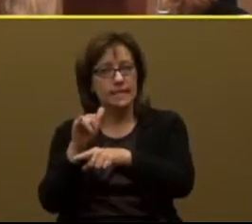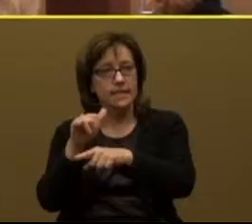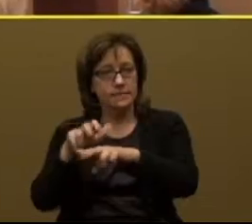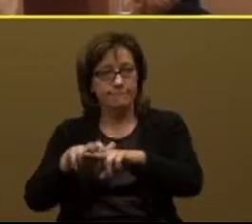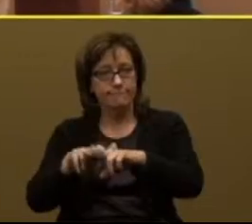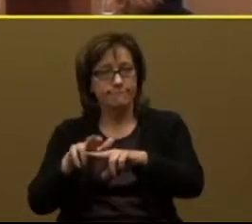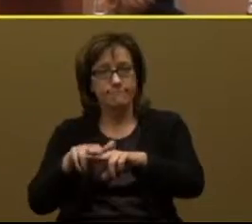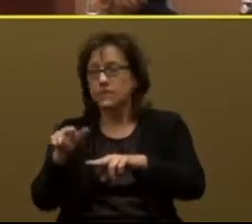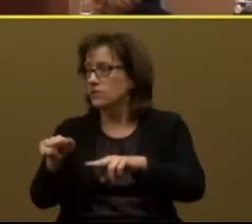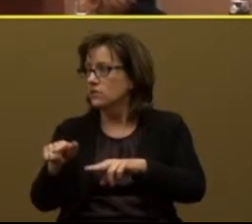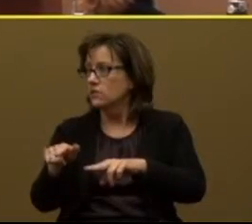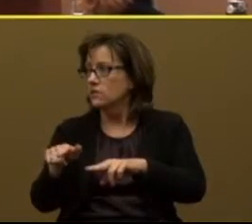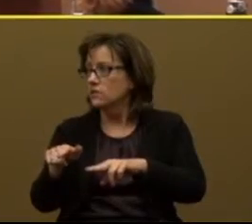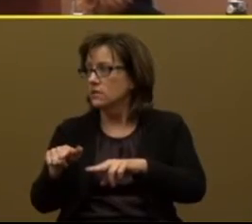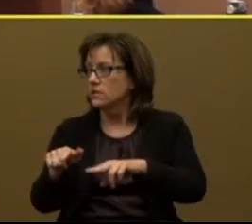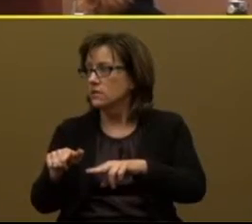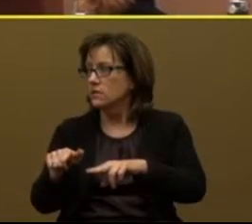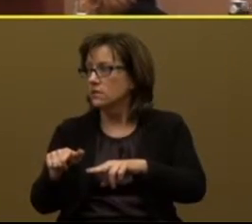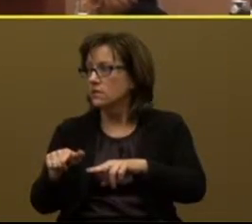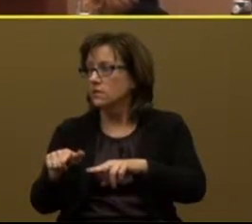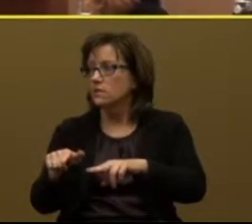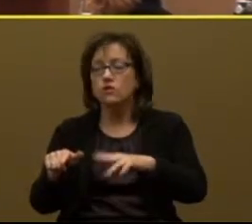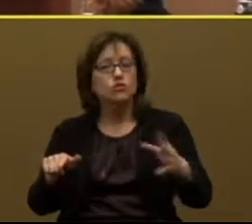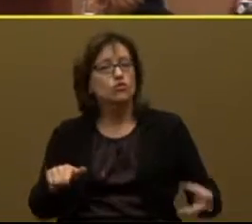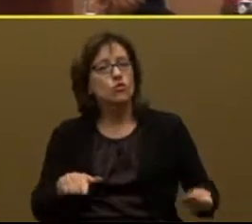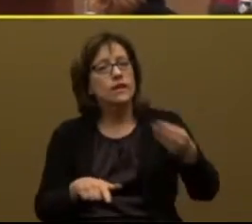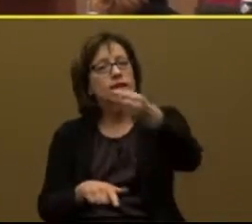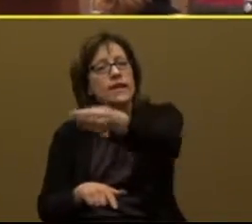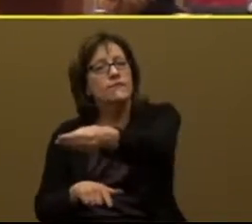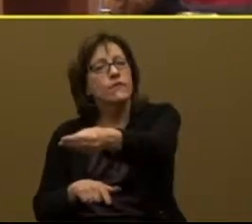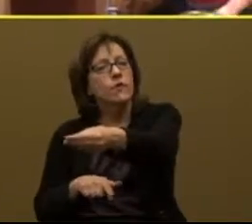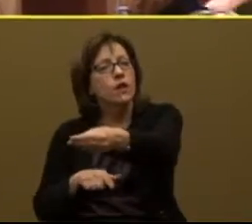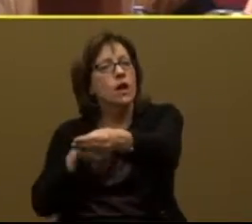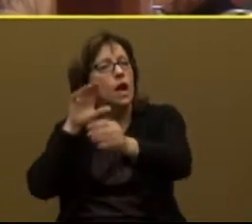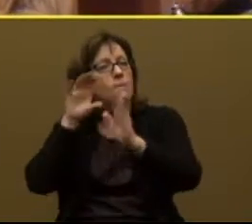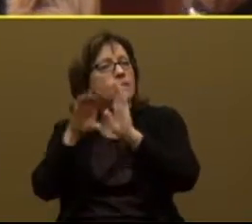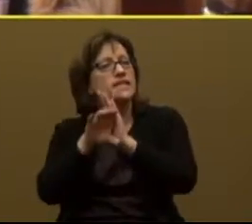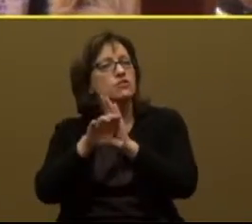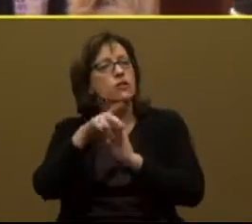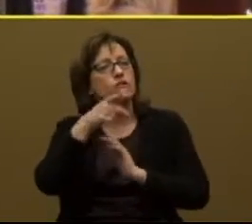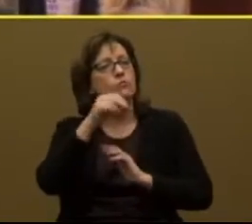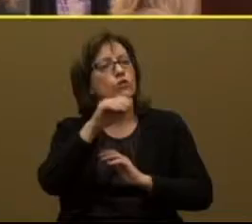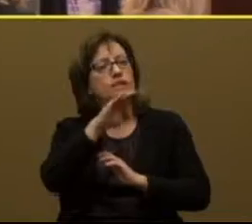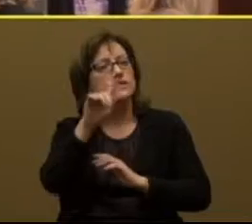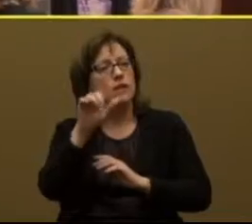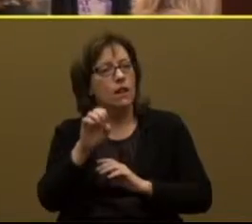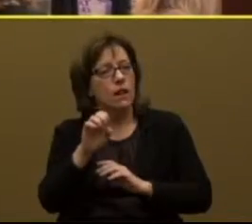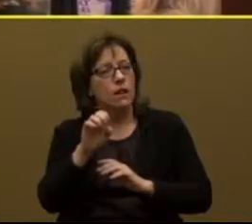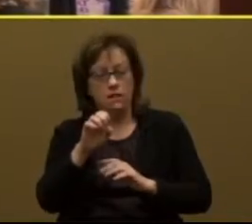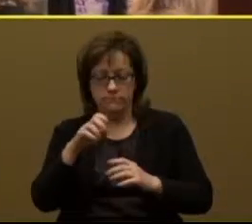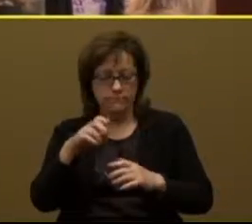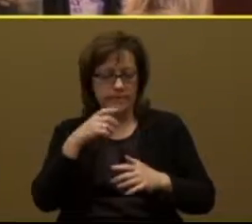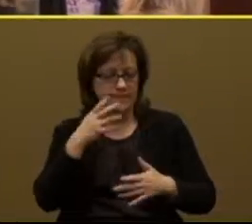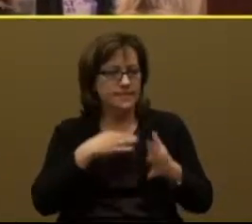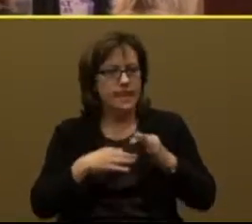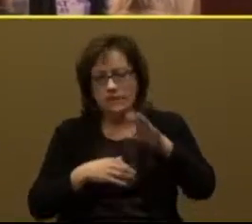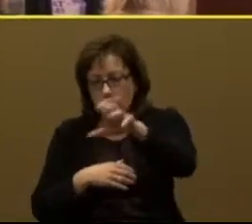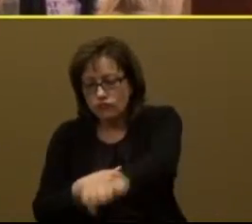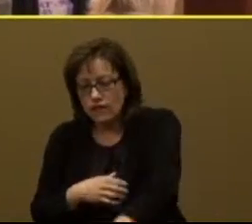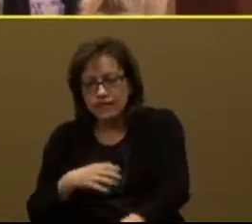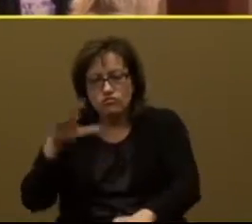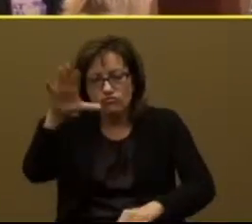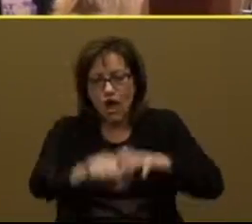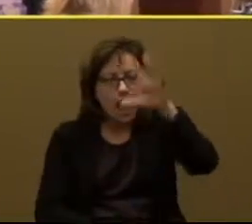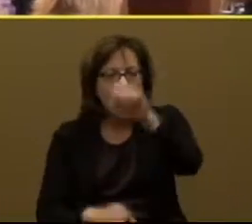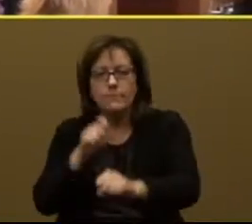to hand Stacy a picture of the pretzel rather than reaching, grabbing, spitting, throwing, you name